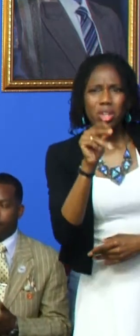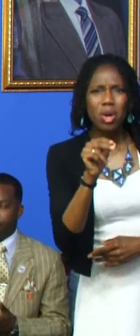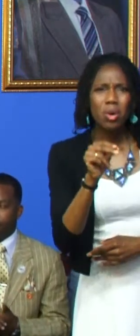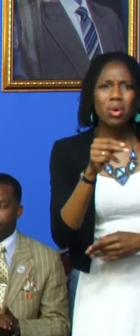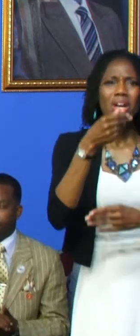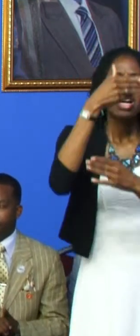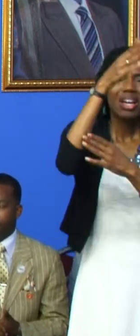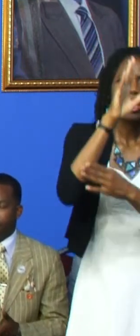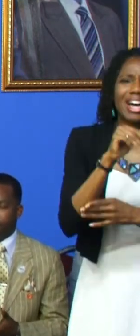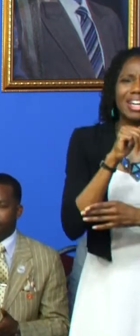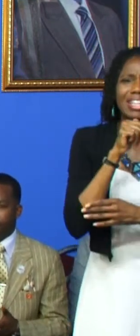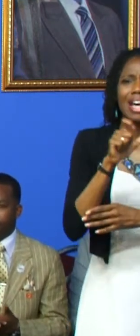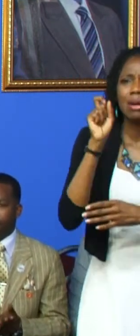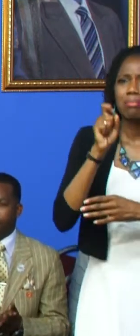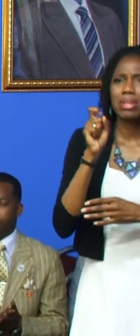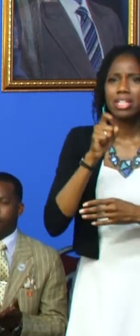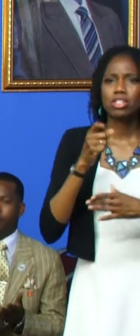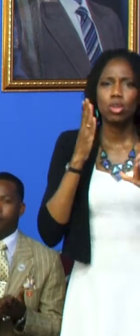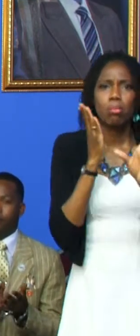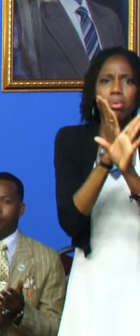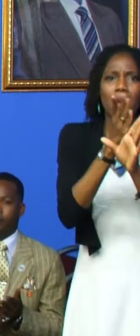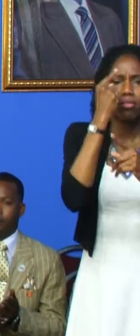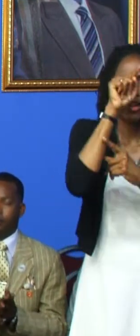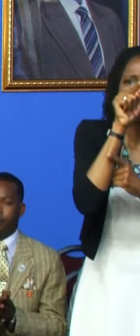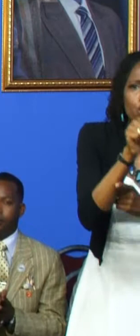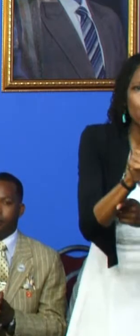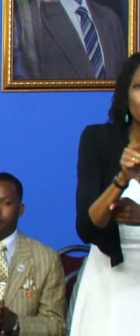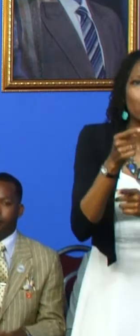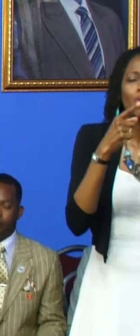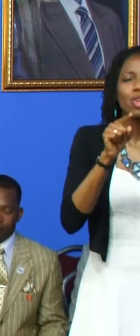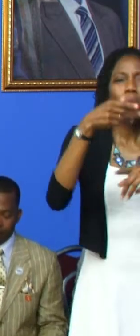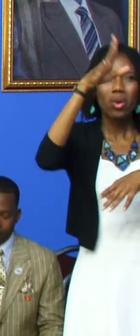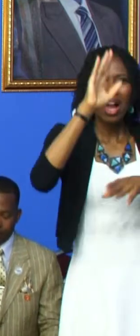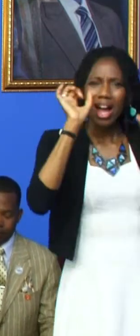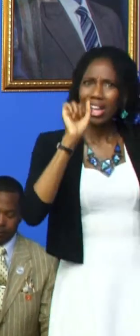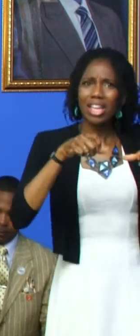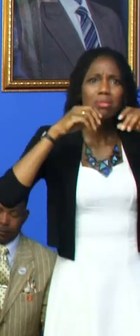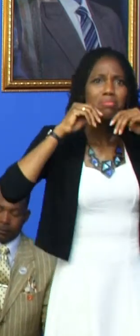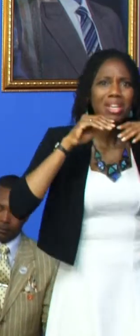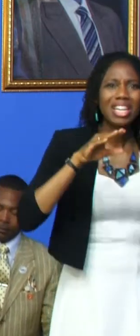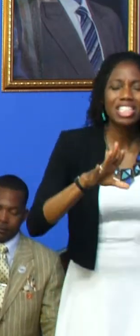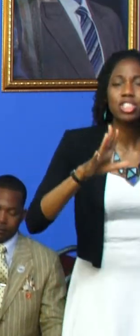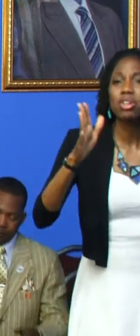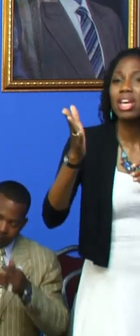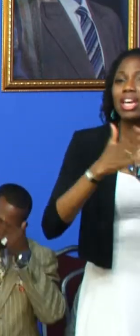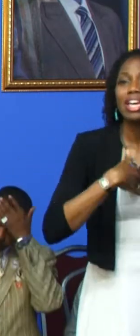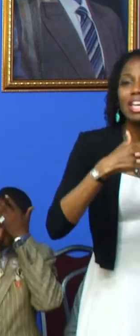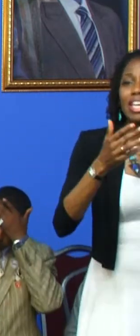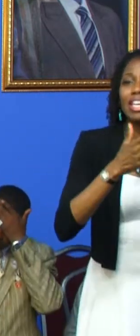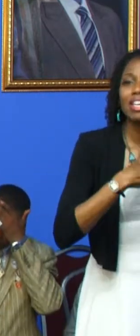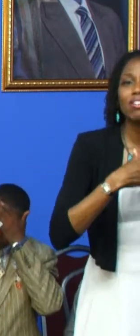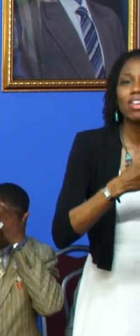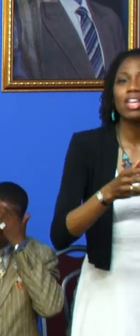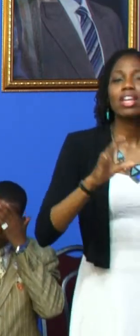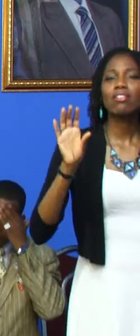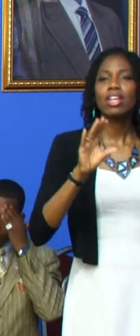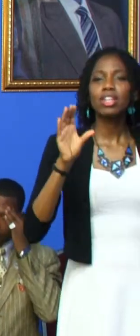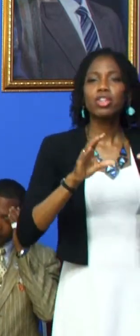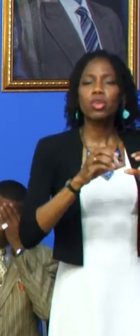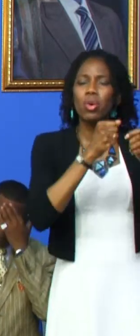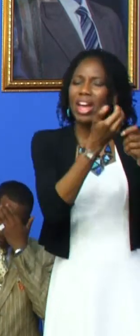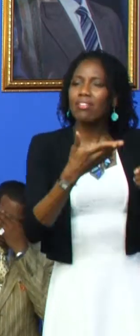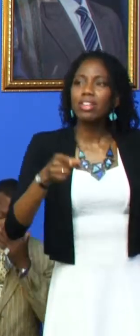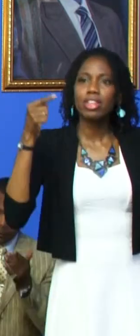won't have to be thrown in the furnace. God can bless you after they've shot their best shot at